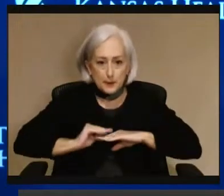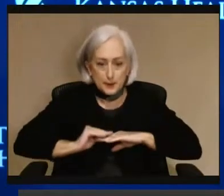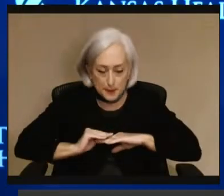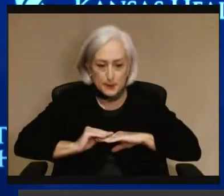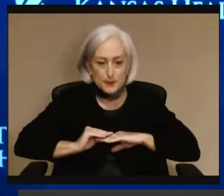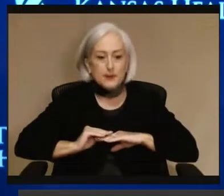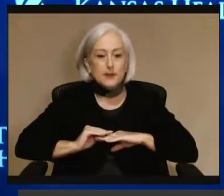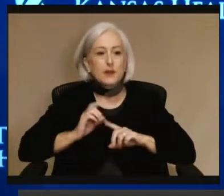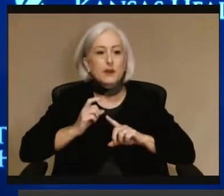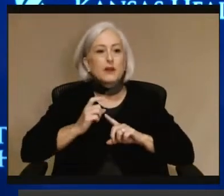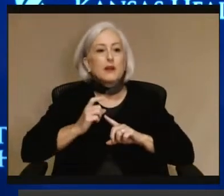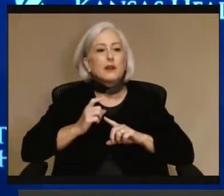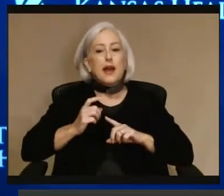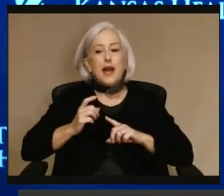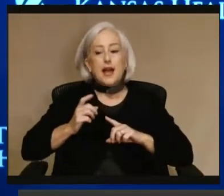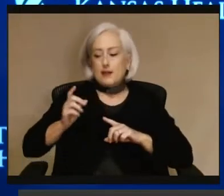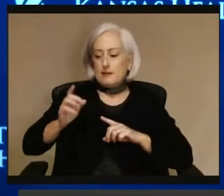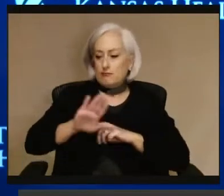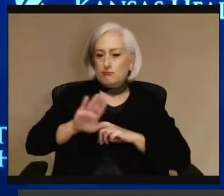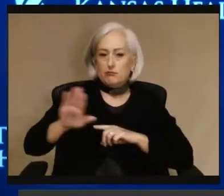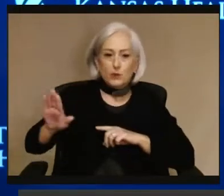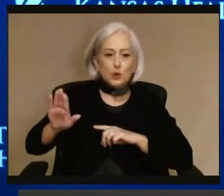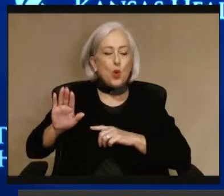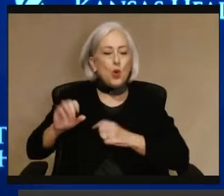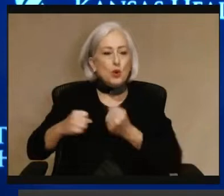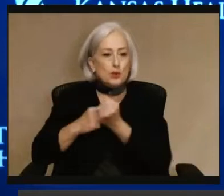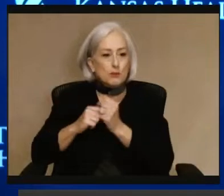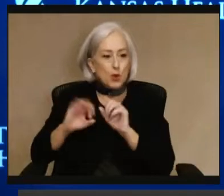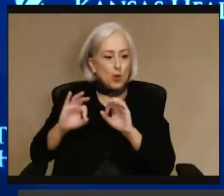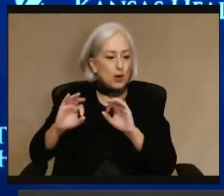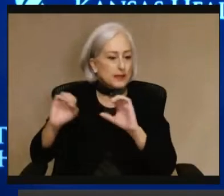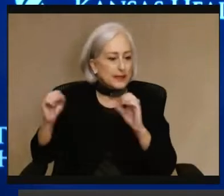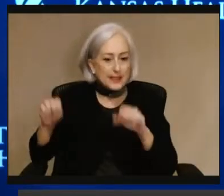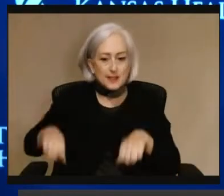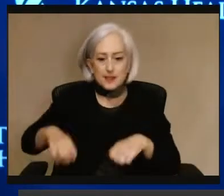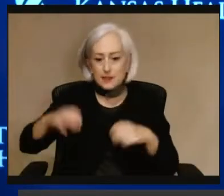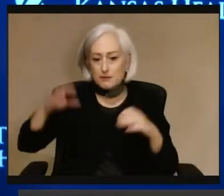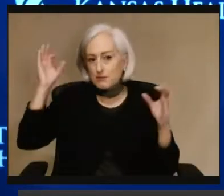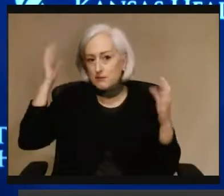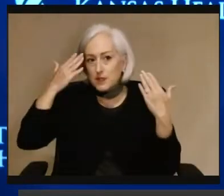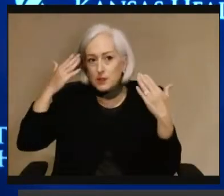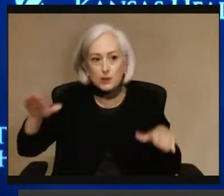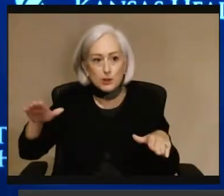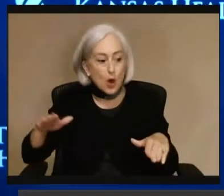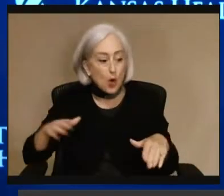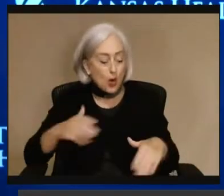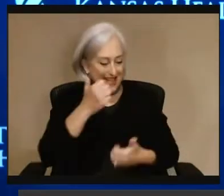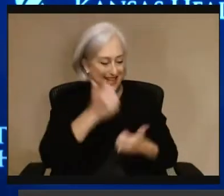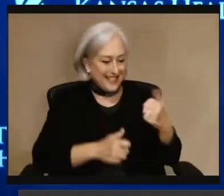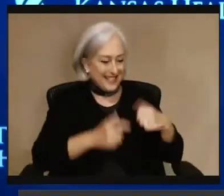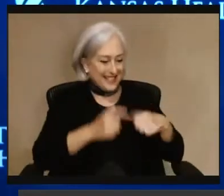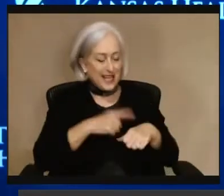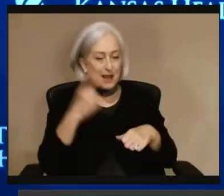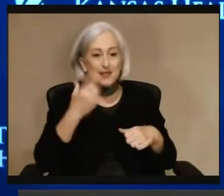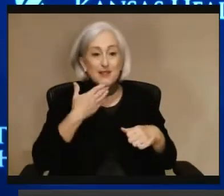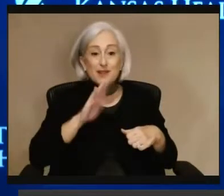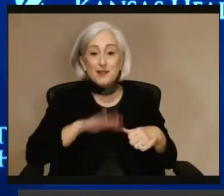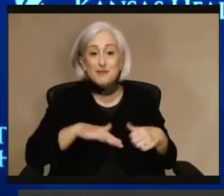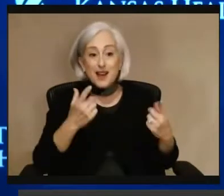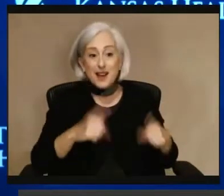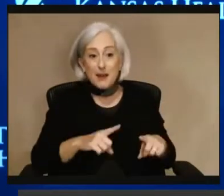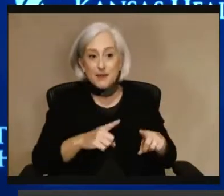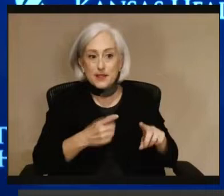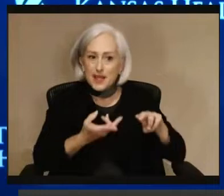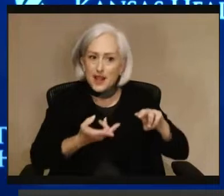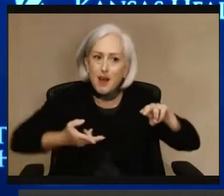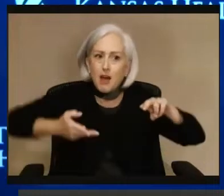support system. It will magnify every shortcoming, mistake, accident that you have, and it works against you constantly. And I